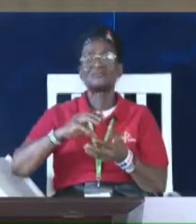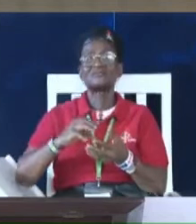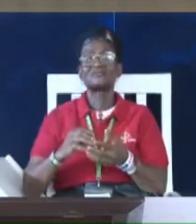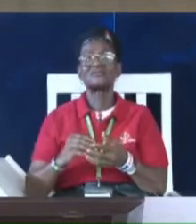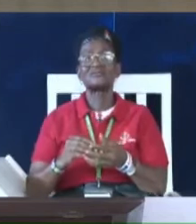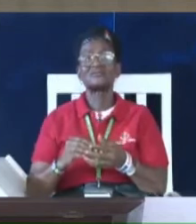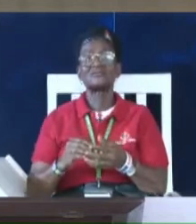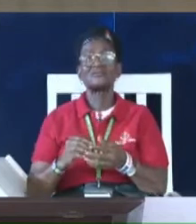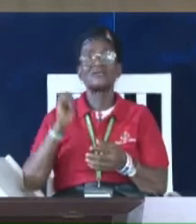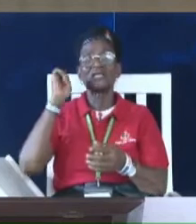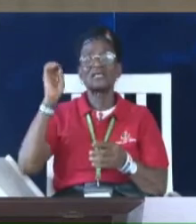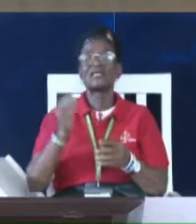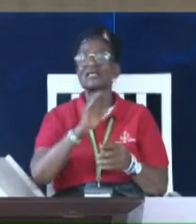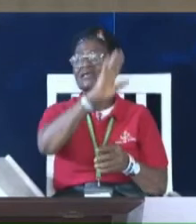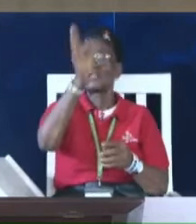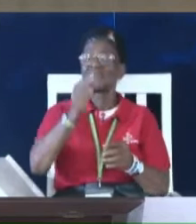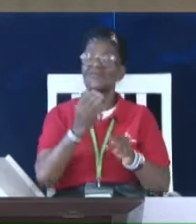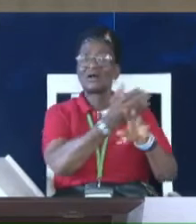He never begged again.